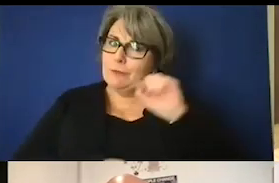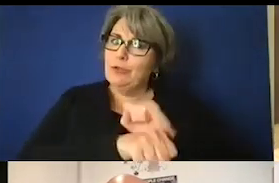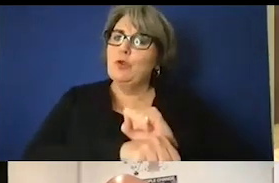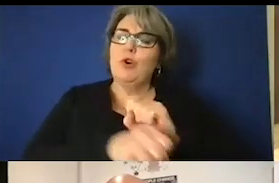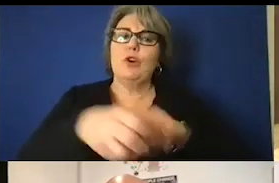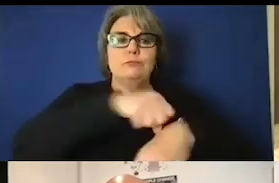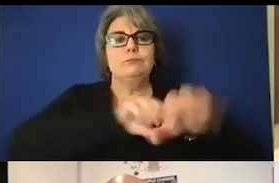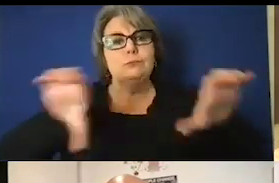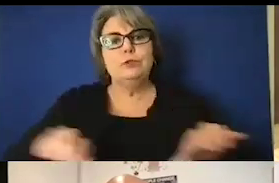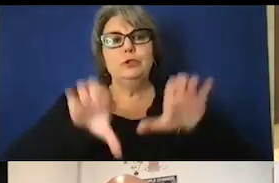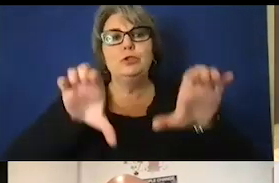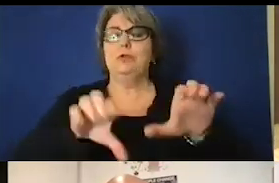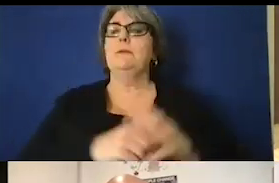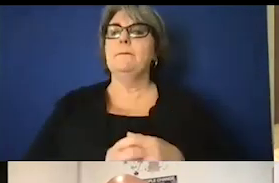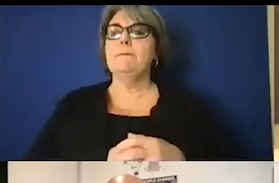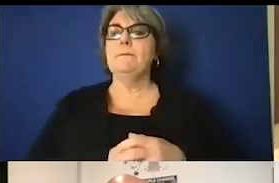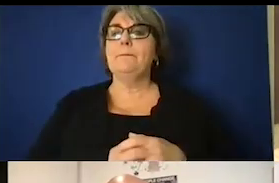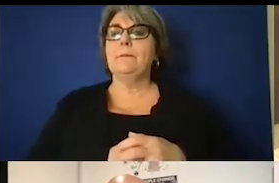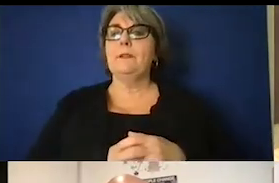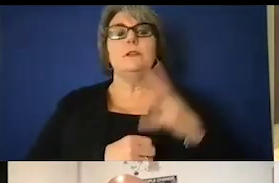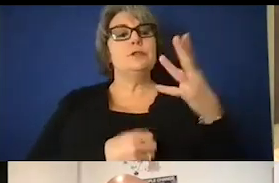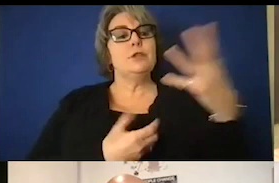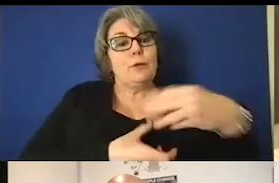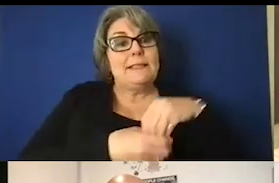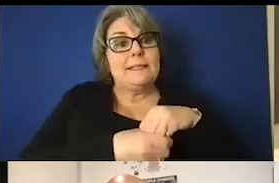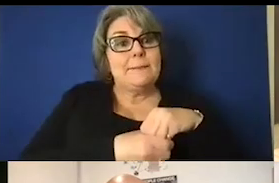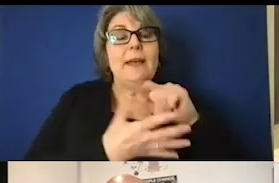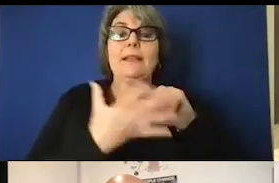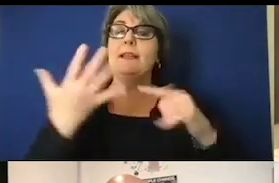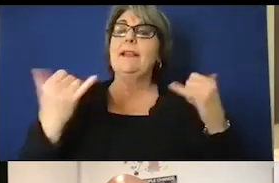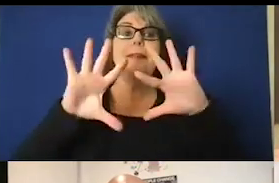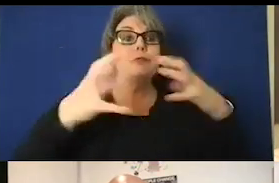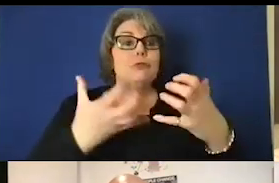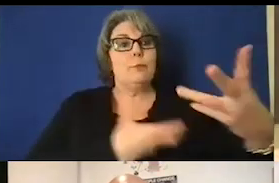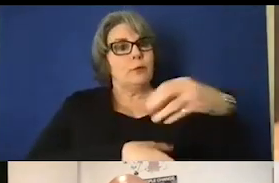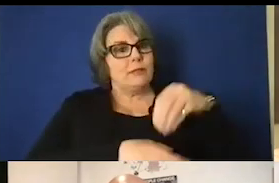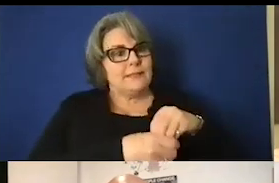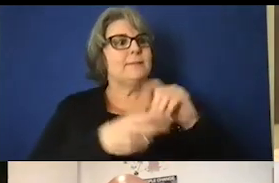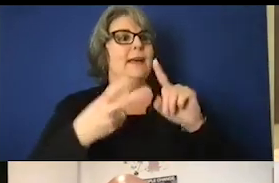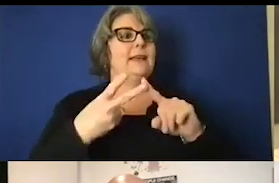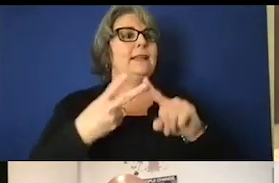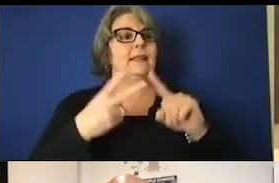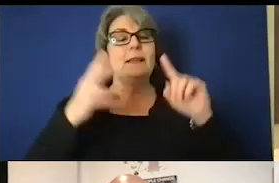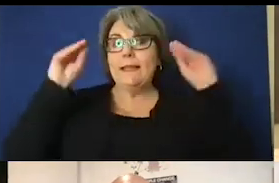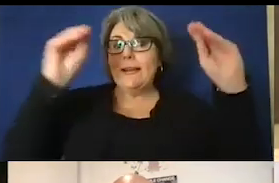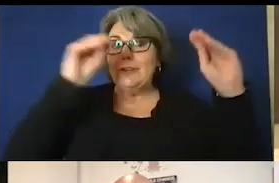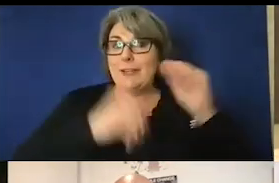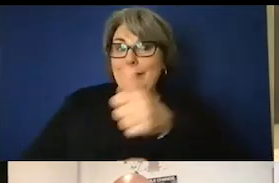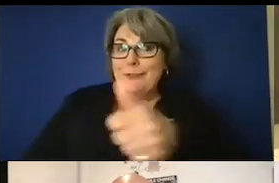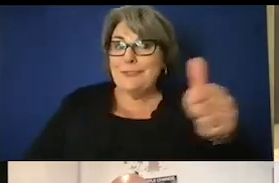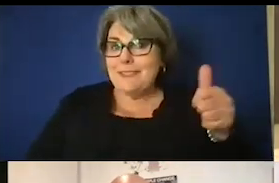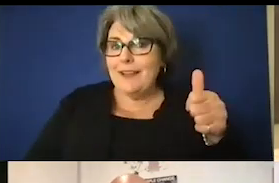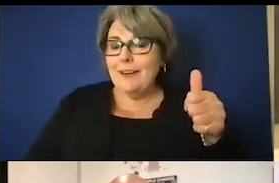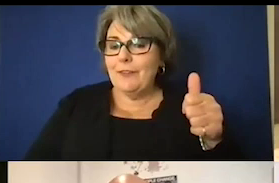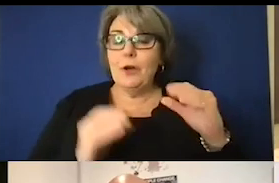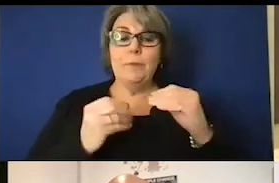take action forward. So participating in these groups, participating and educating yourself beyond what